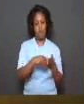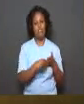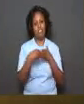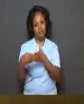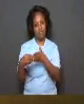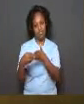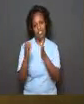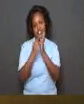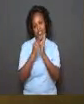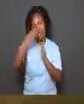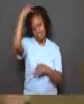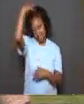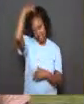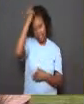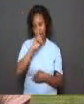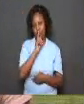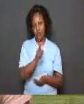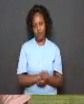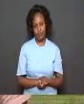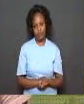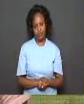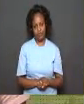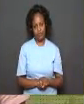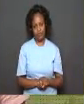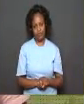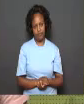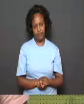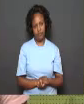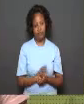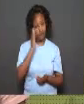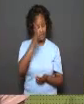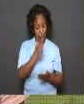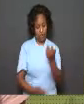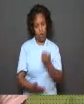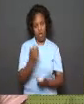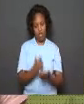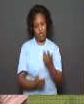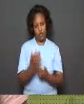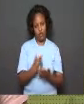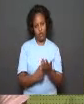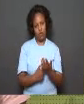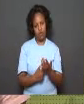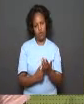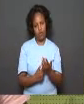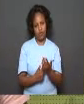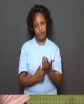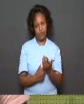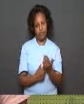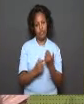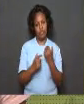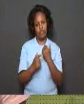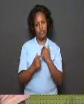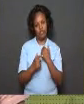the Constitution. We will discuss the separation of